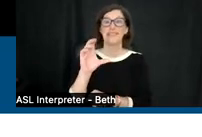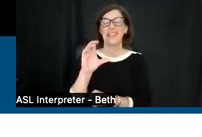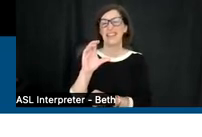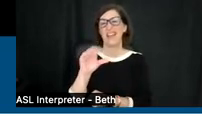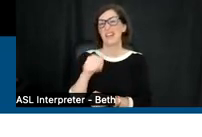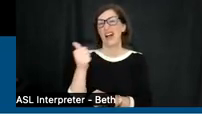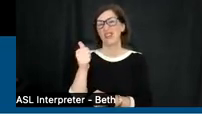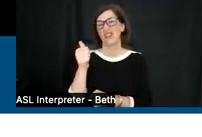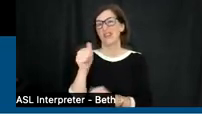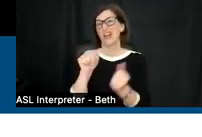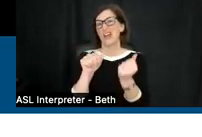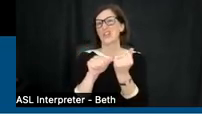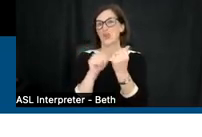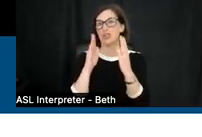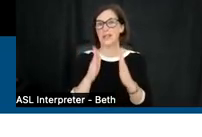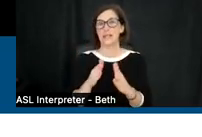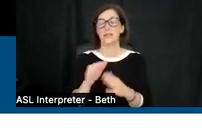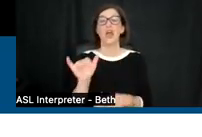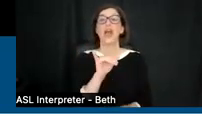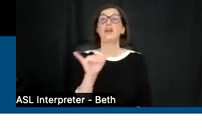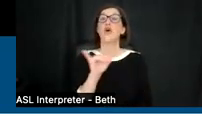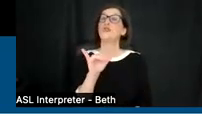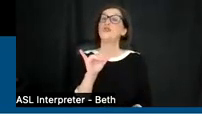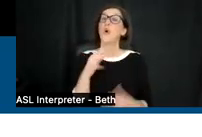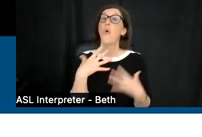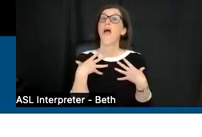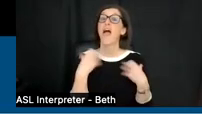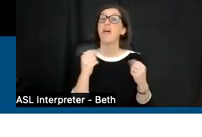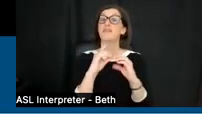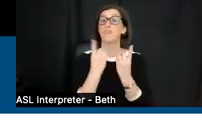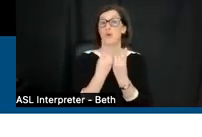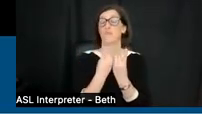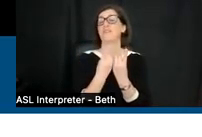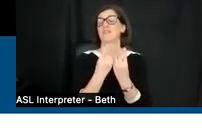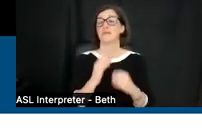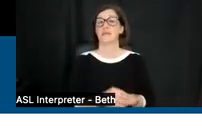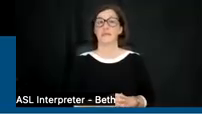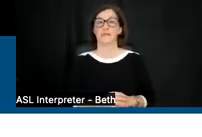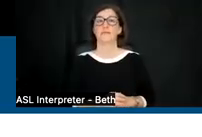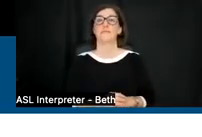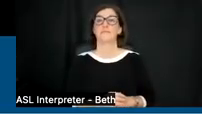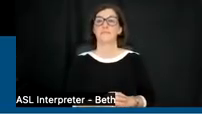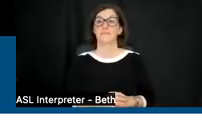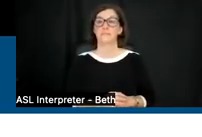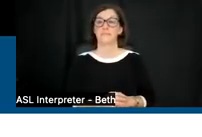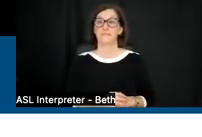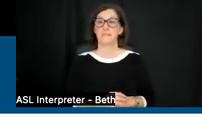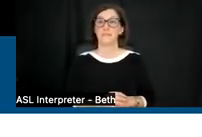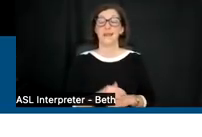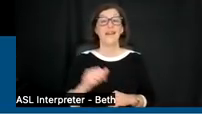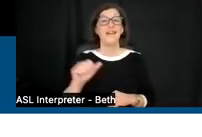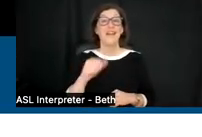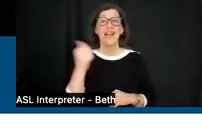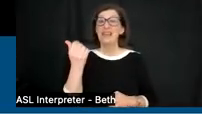and also ministries of health. And for you, if there is any question